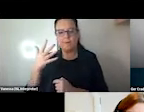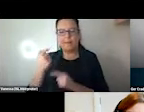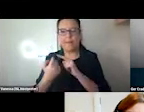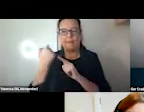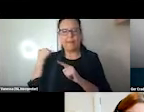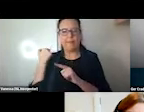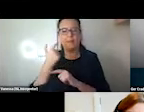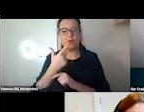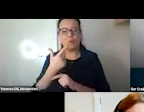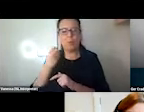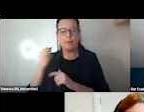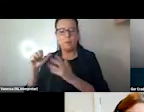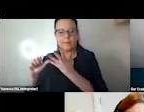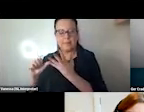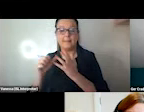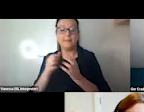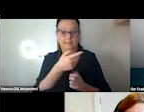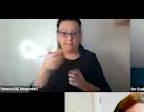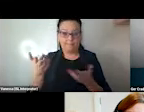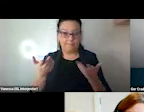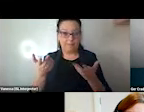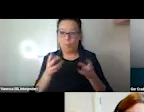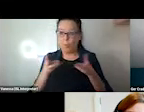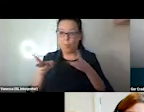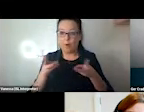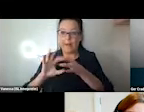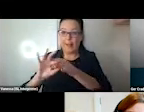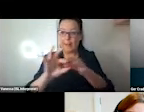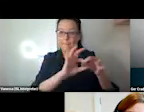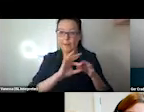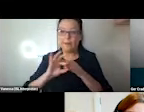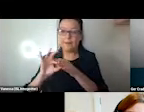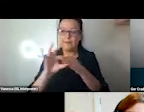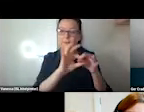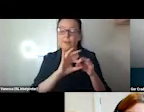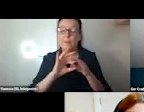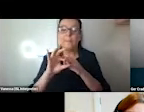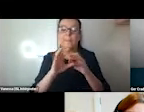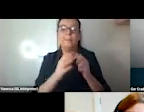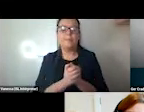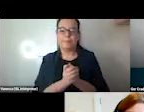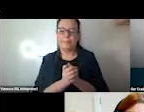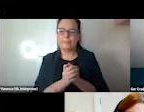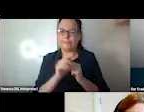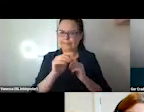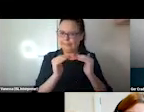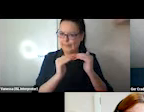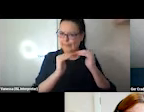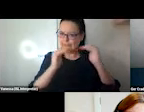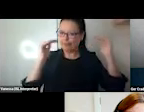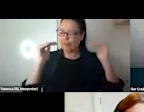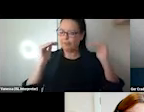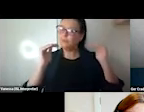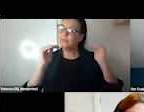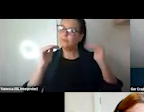2006, this working collaboration. And part of the standard work that